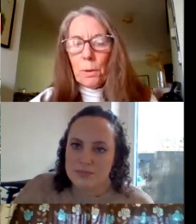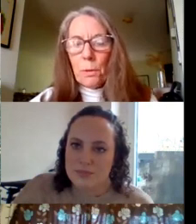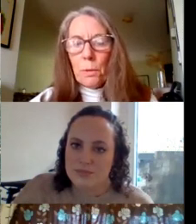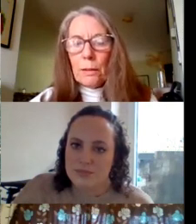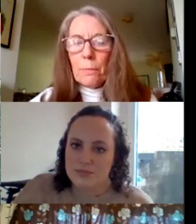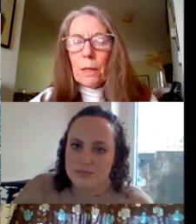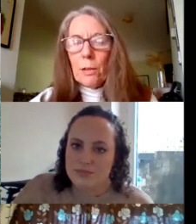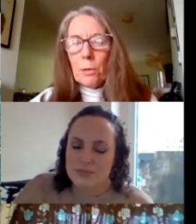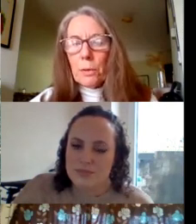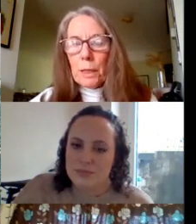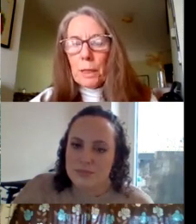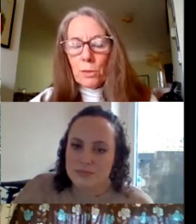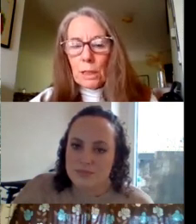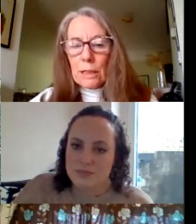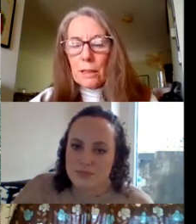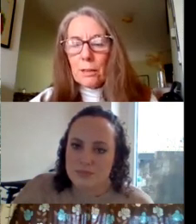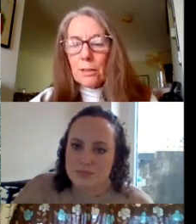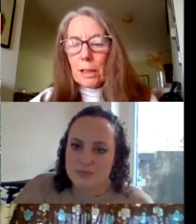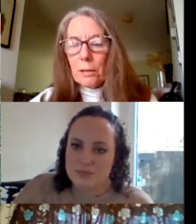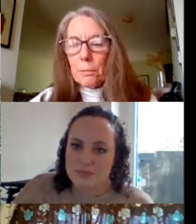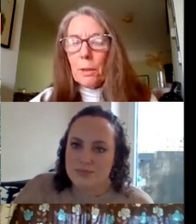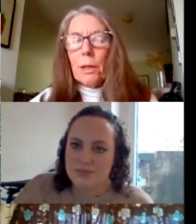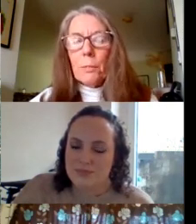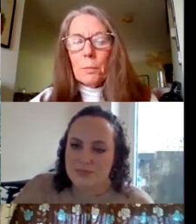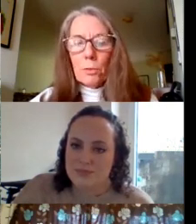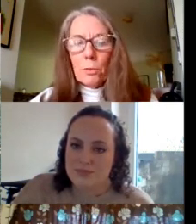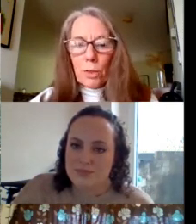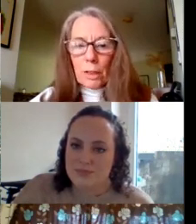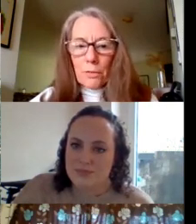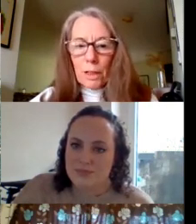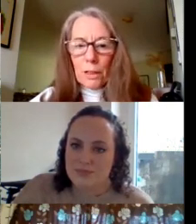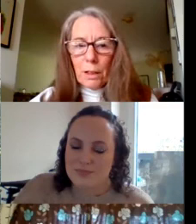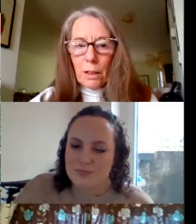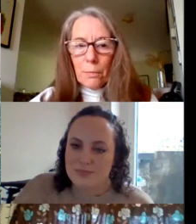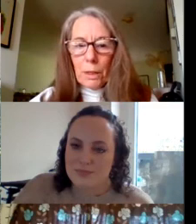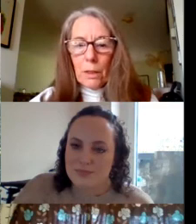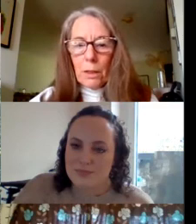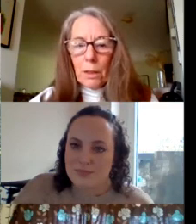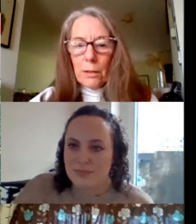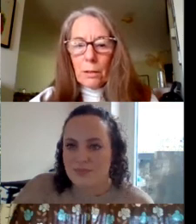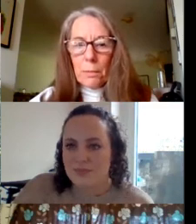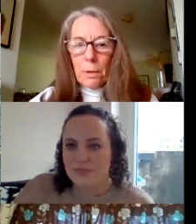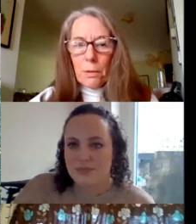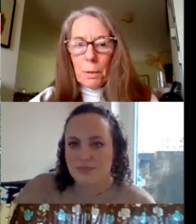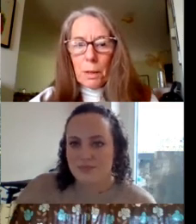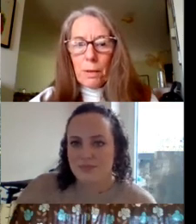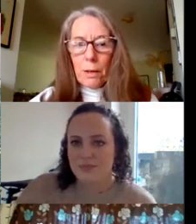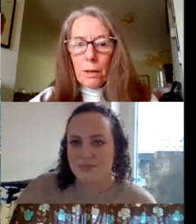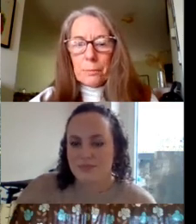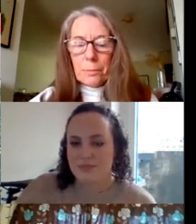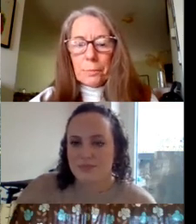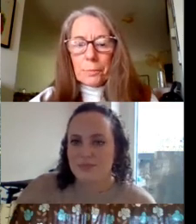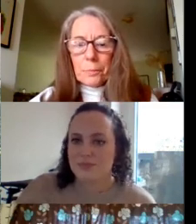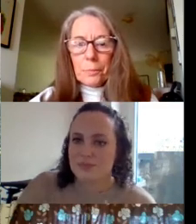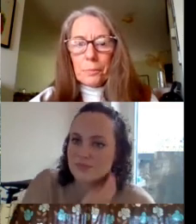Joseph Popplewell, who was a patient in the asylum, but we're just trying to find out a little bit more about